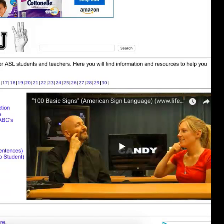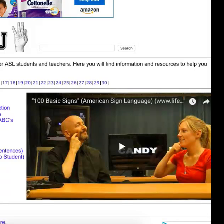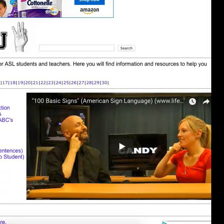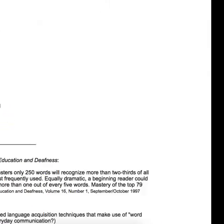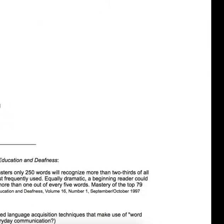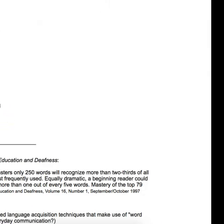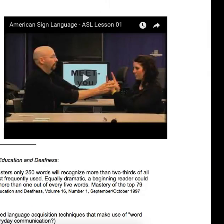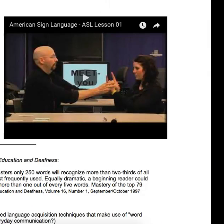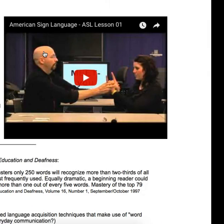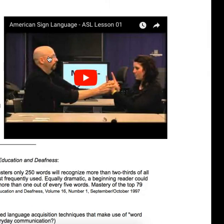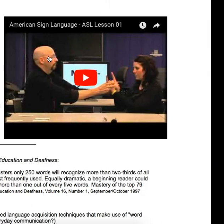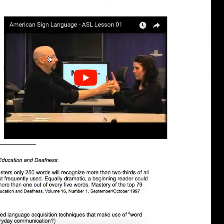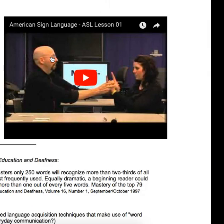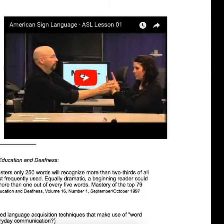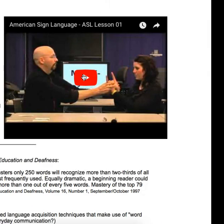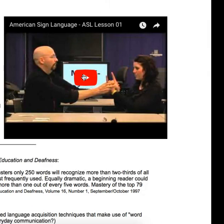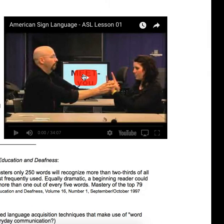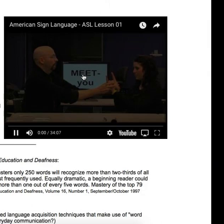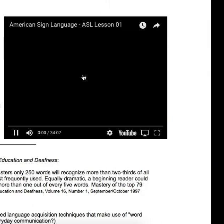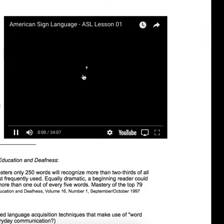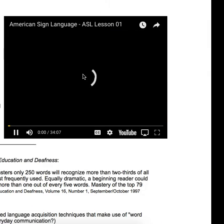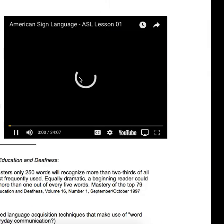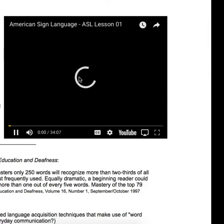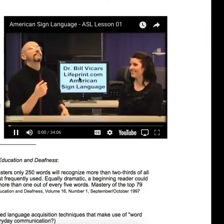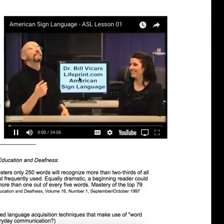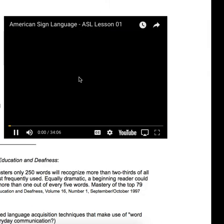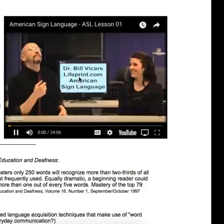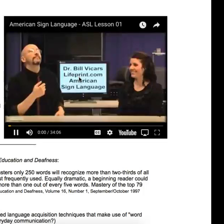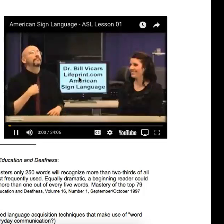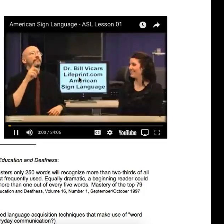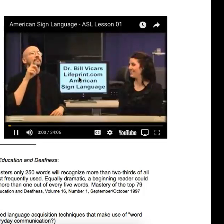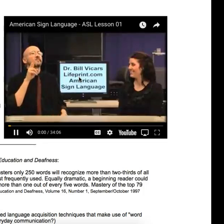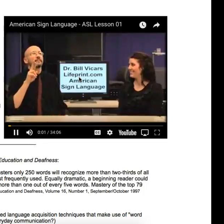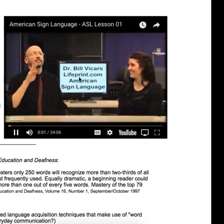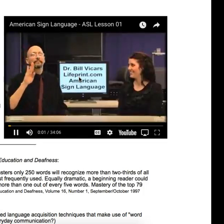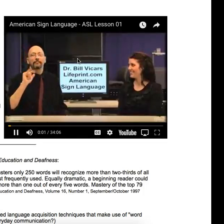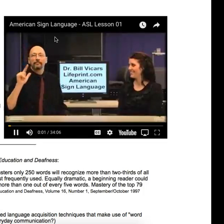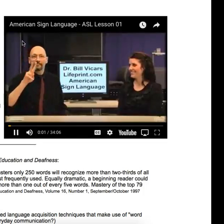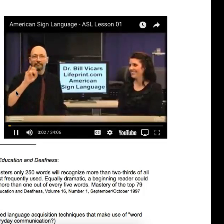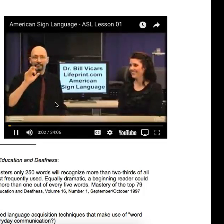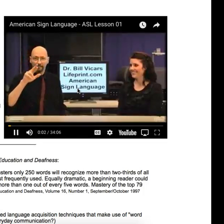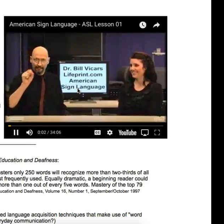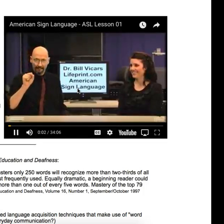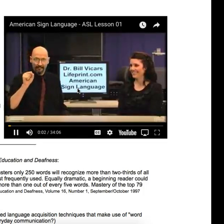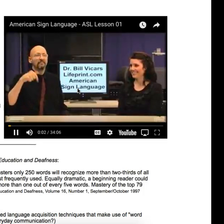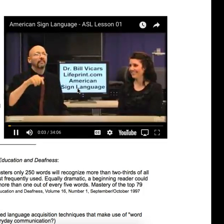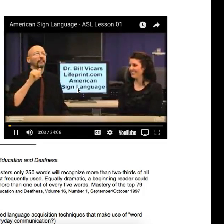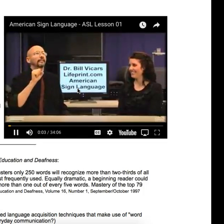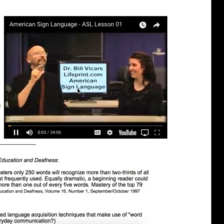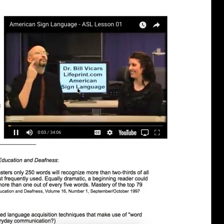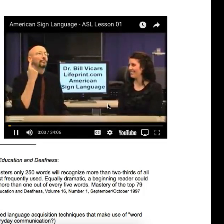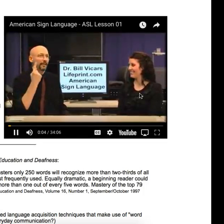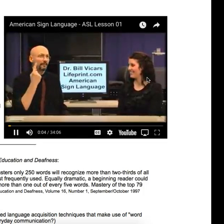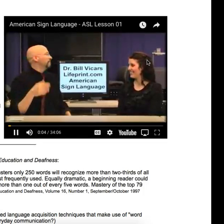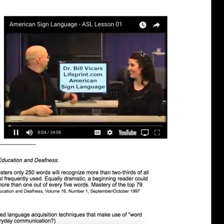really enjoy because they can work at their own pace, rewind, stop, play it as many times as they want, and he, Dr. Bill, is